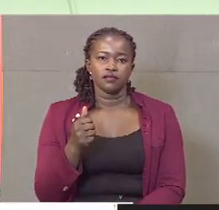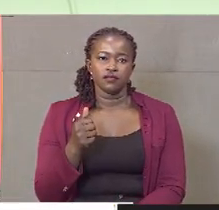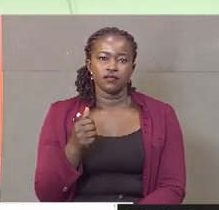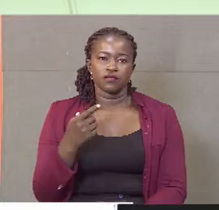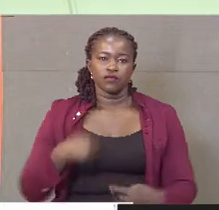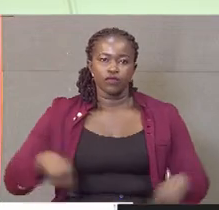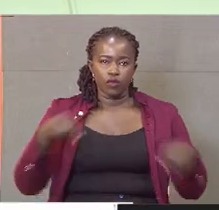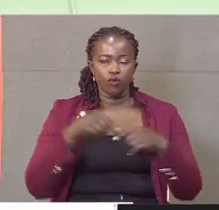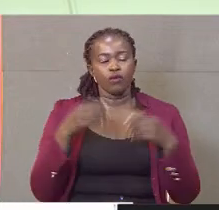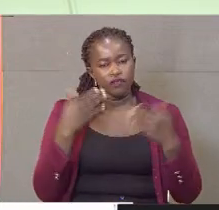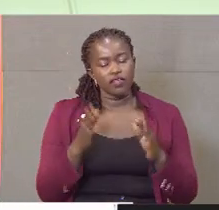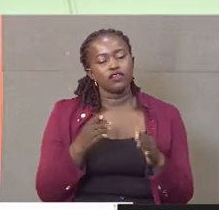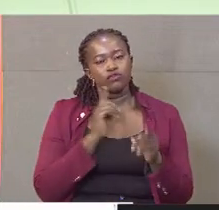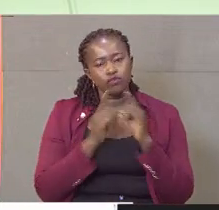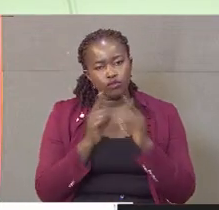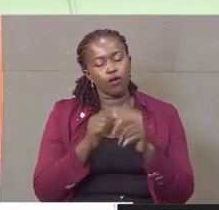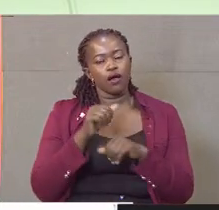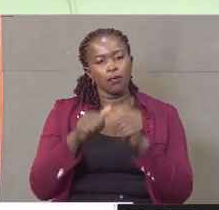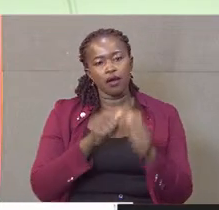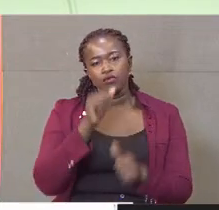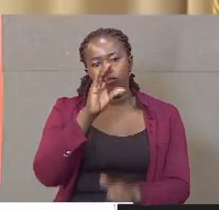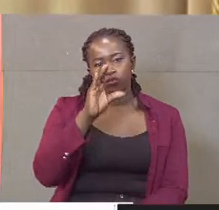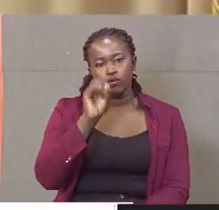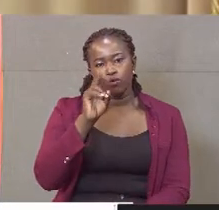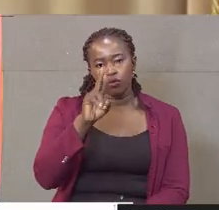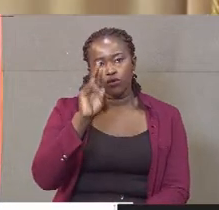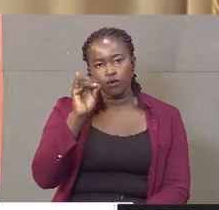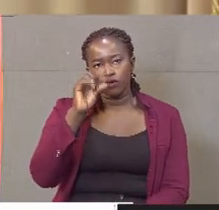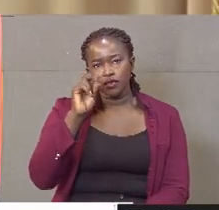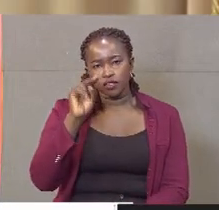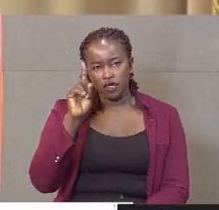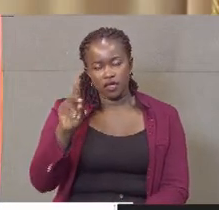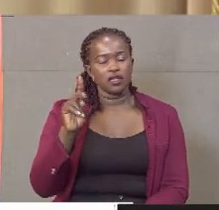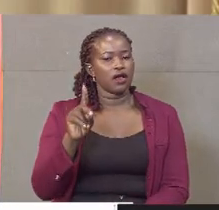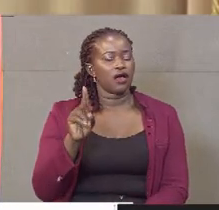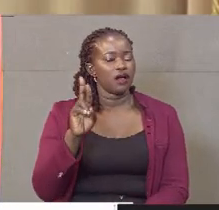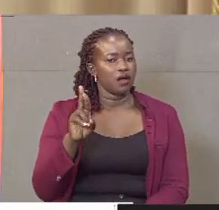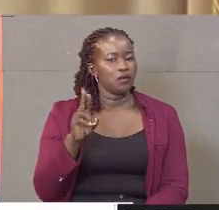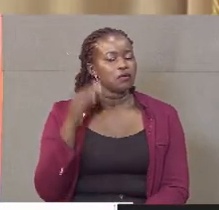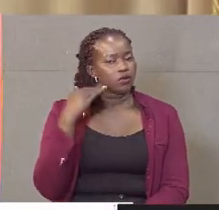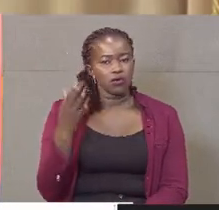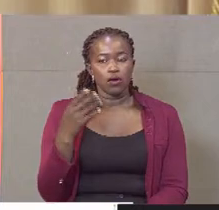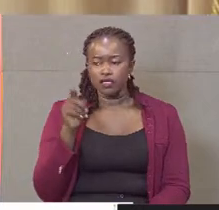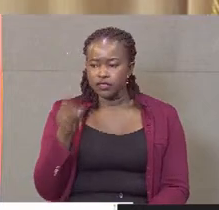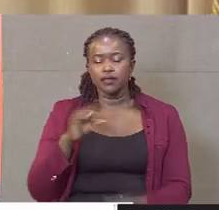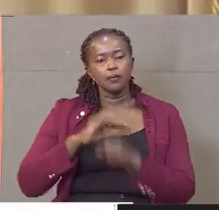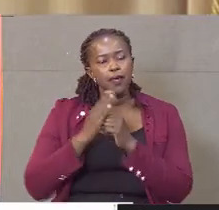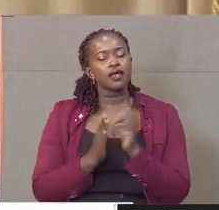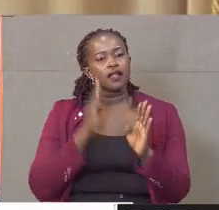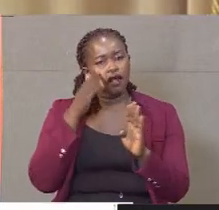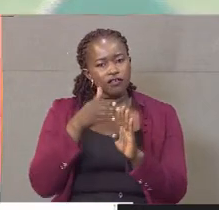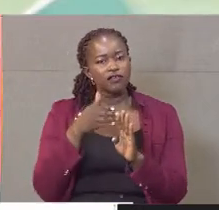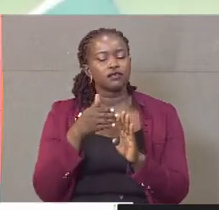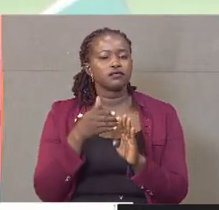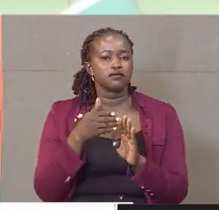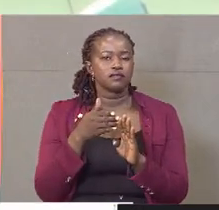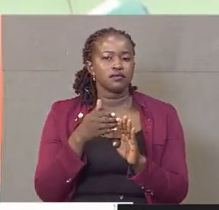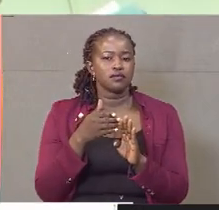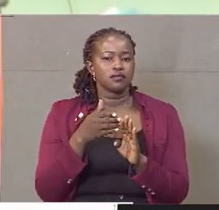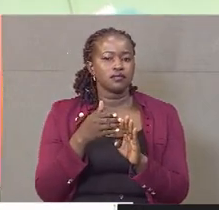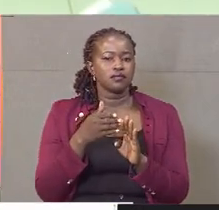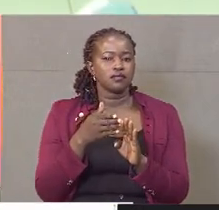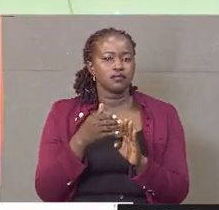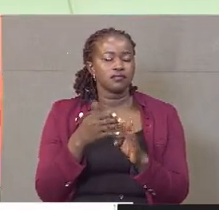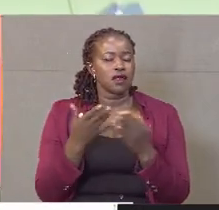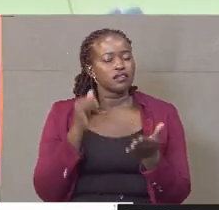already talked about a corrigenda. We don't know about a corrigenda. She's making reference to it. That's why I'm seeking her clarification and the contents